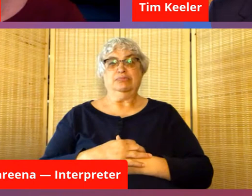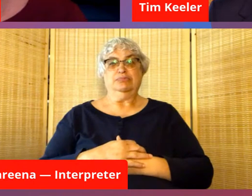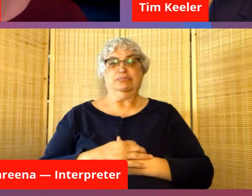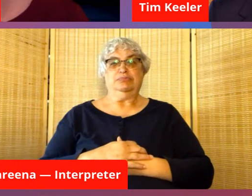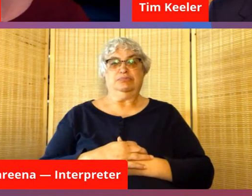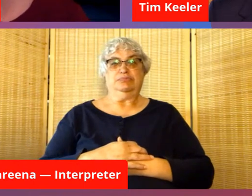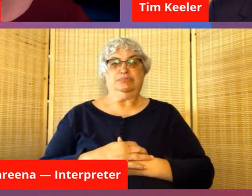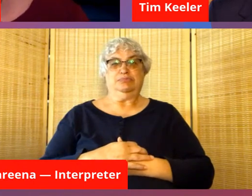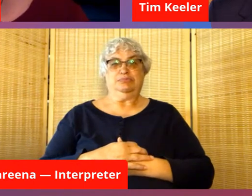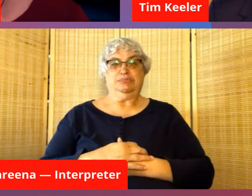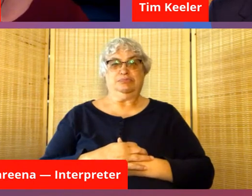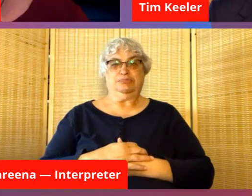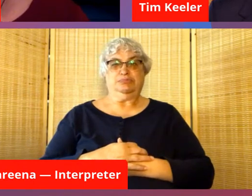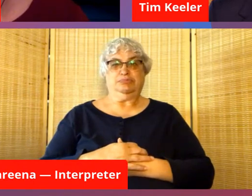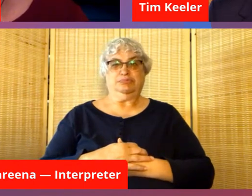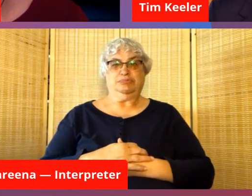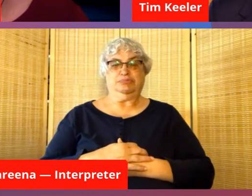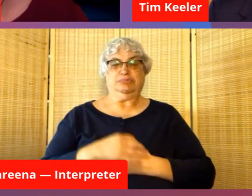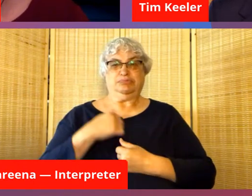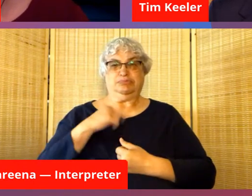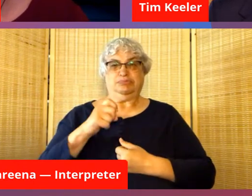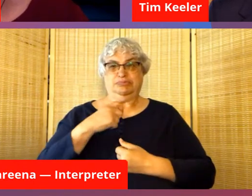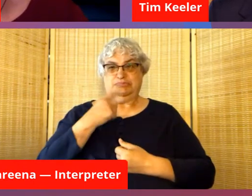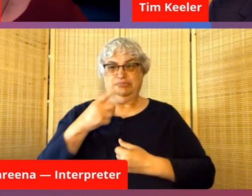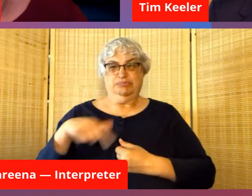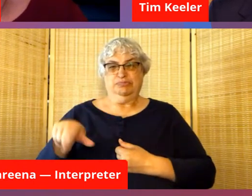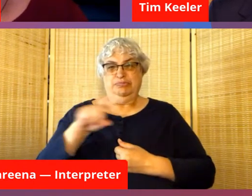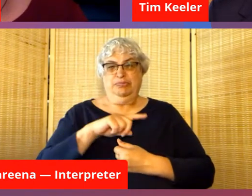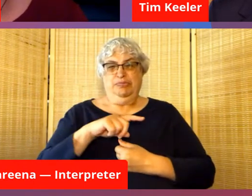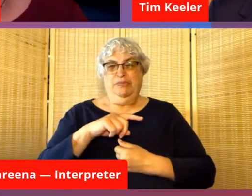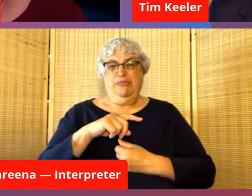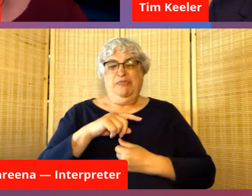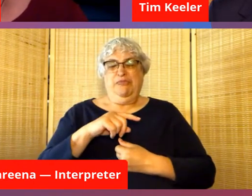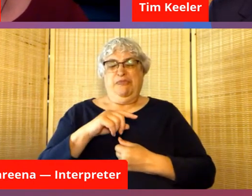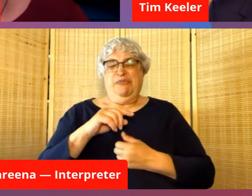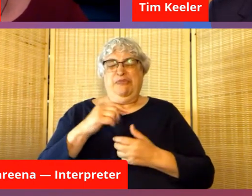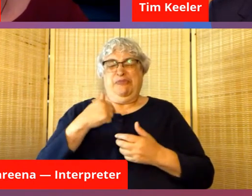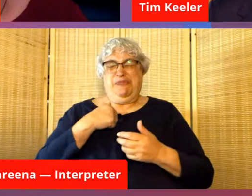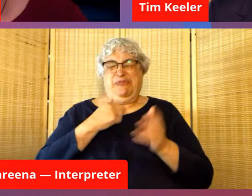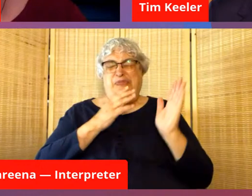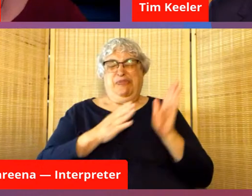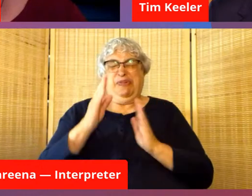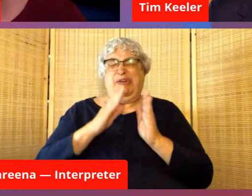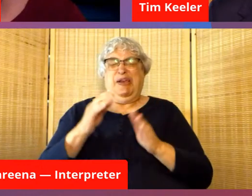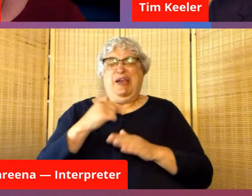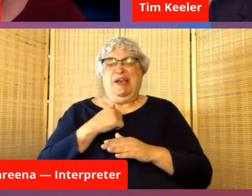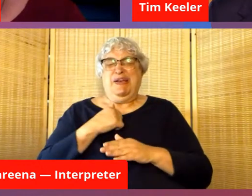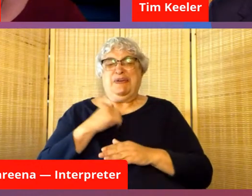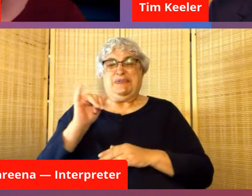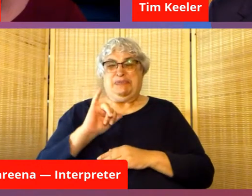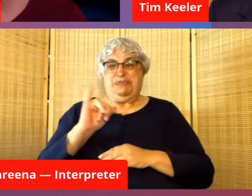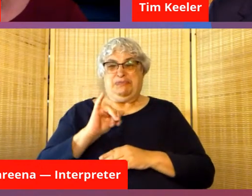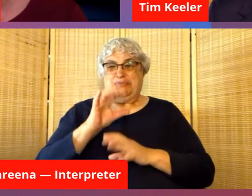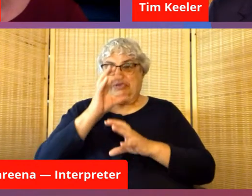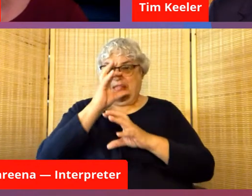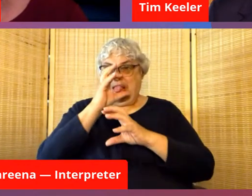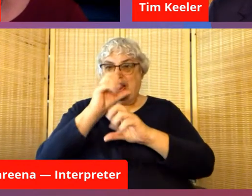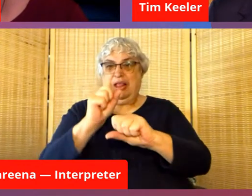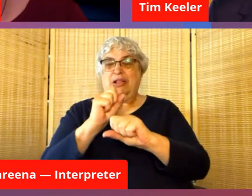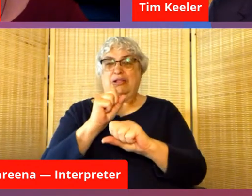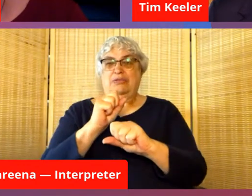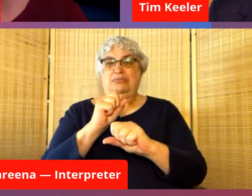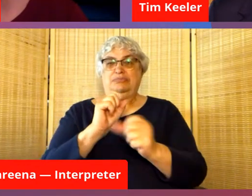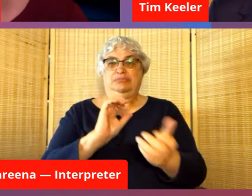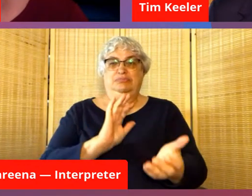Absolutely. And I have to say that this was a little engineered by me, because I am also a huge fan of